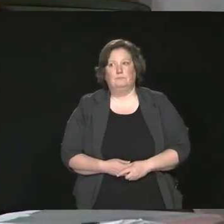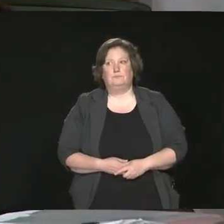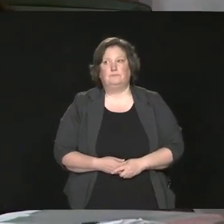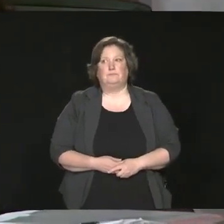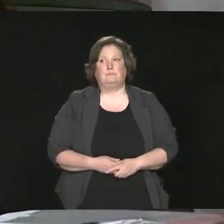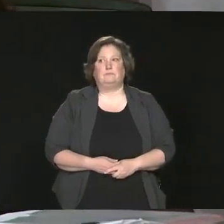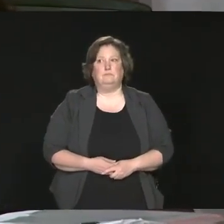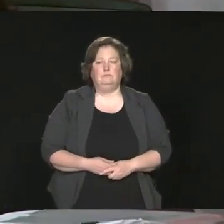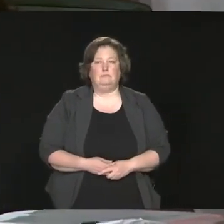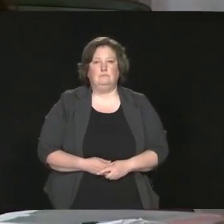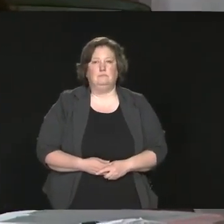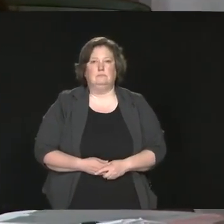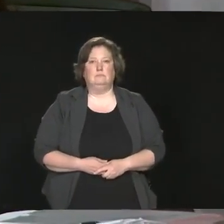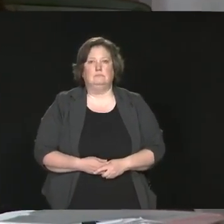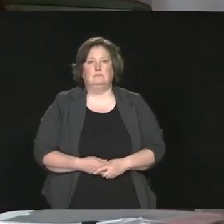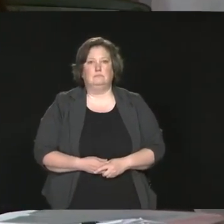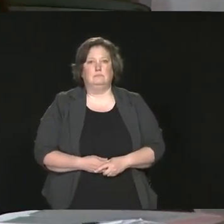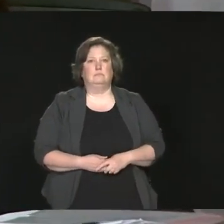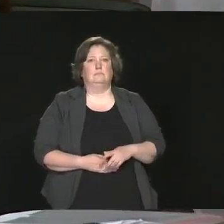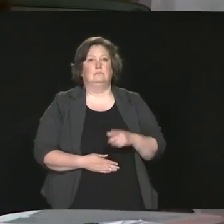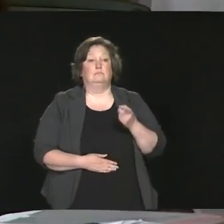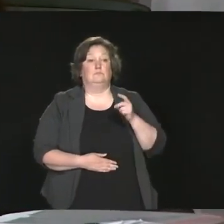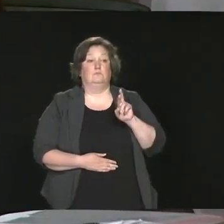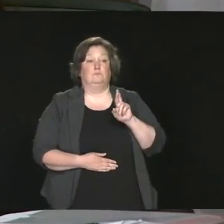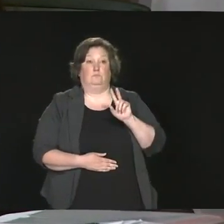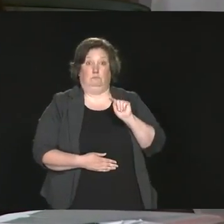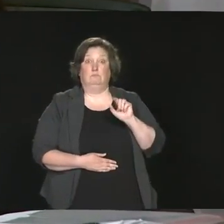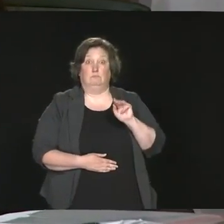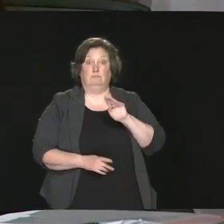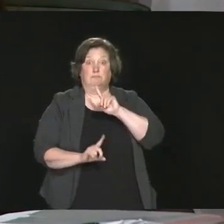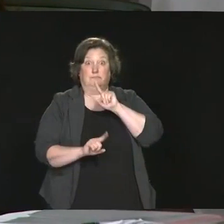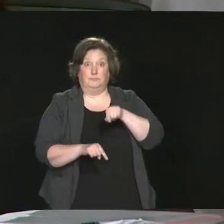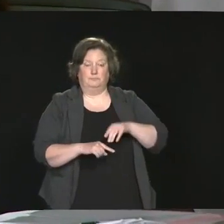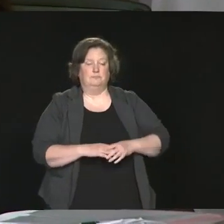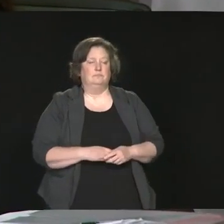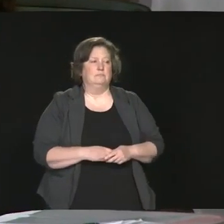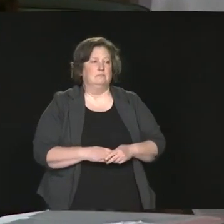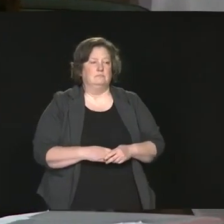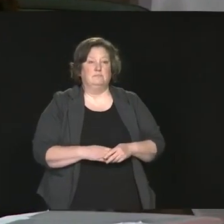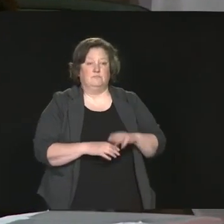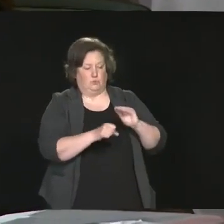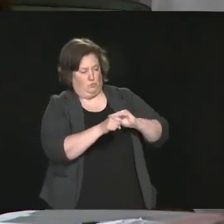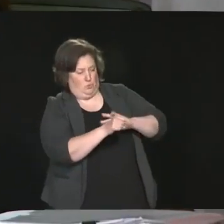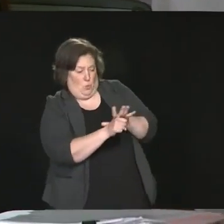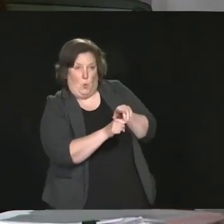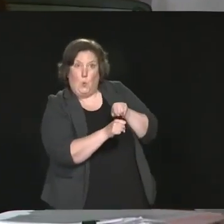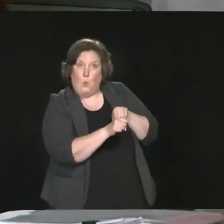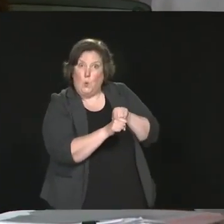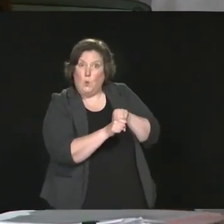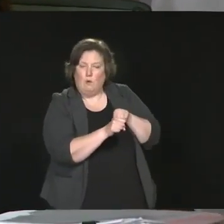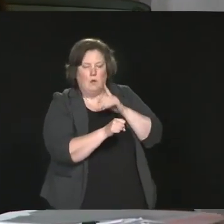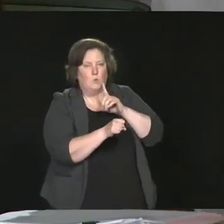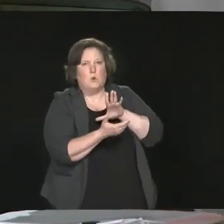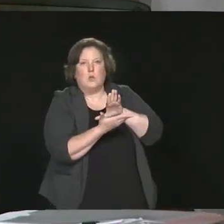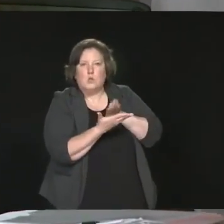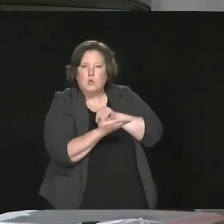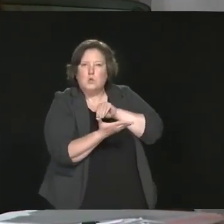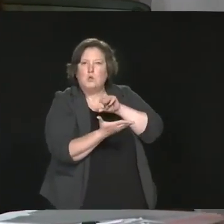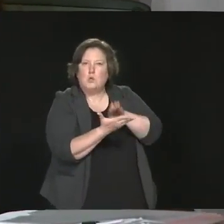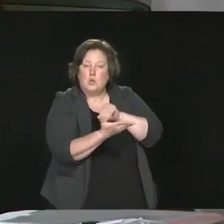So we learn about this new virus every day, but it's clear that there are asymptomatic cases, first of